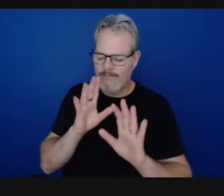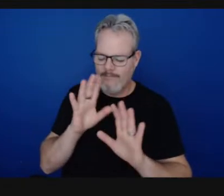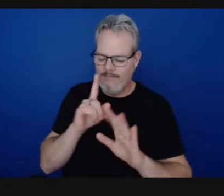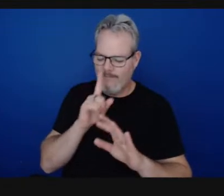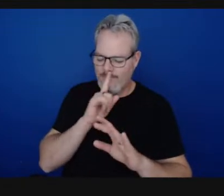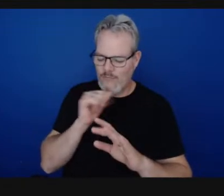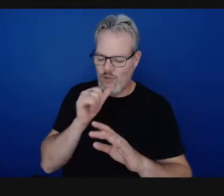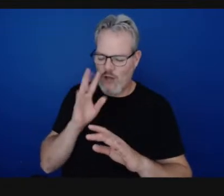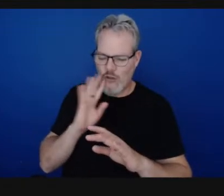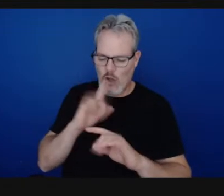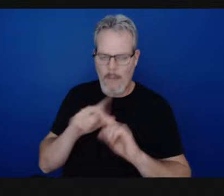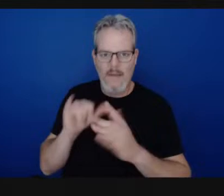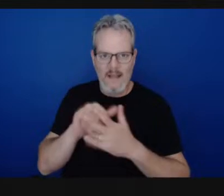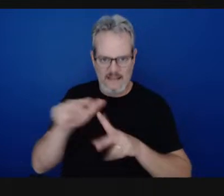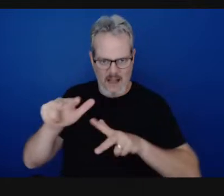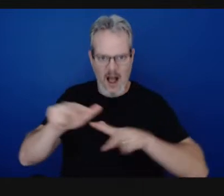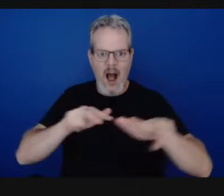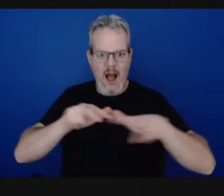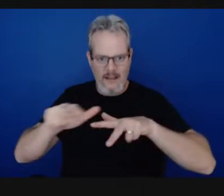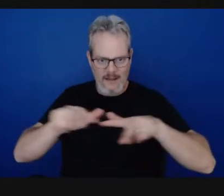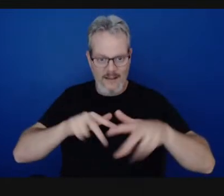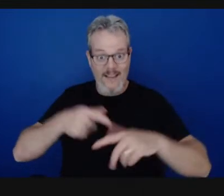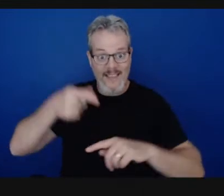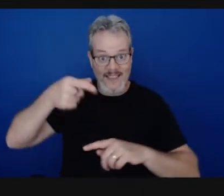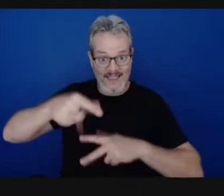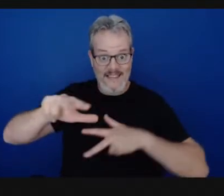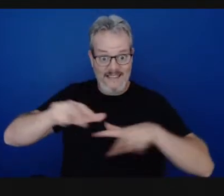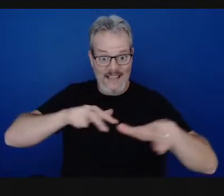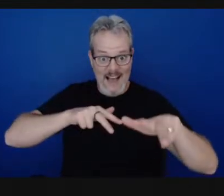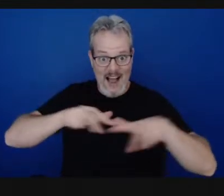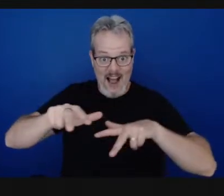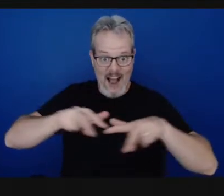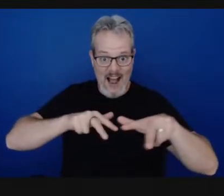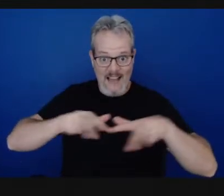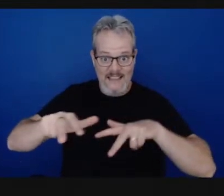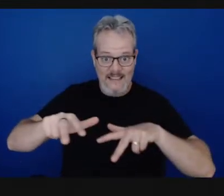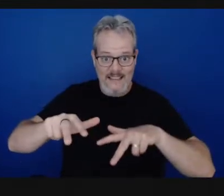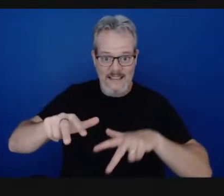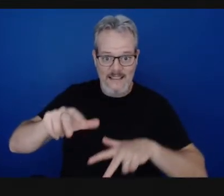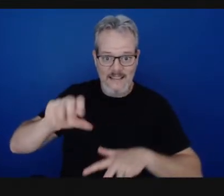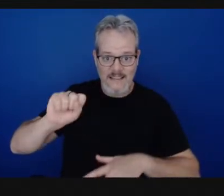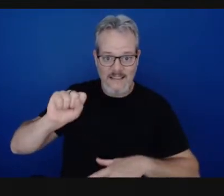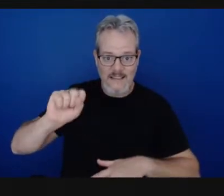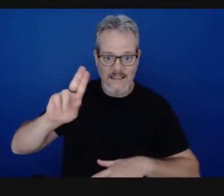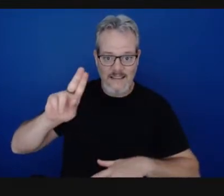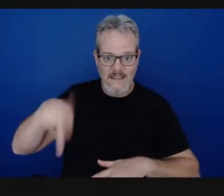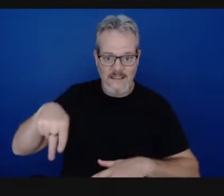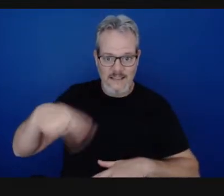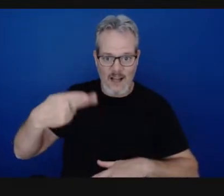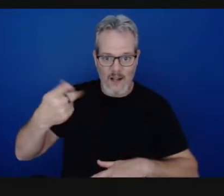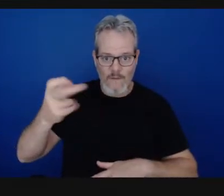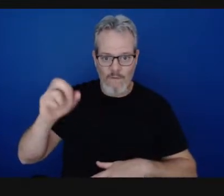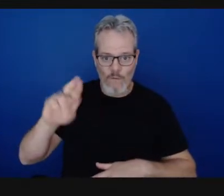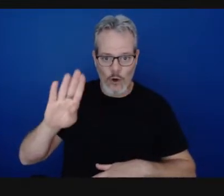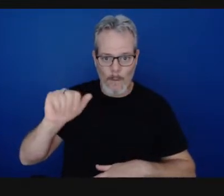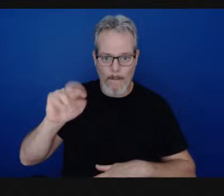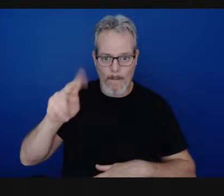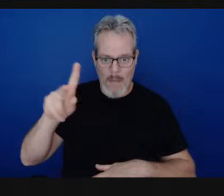Katie. This hike, the Sulphur Banks hike, which is offered daily